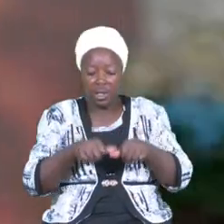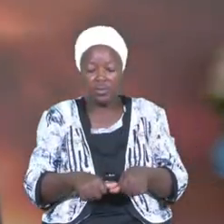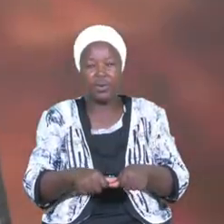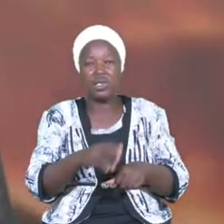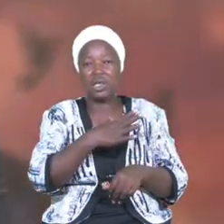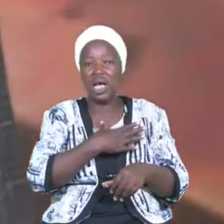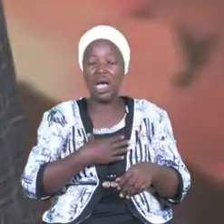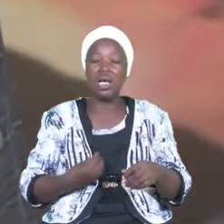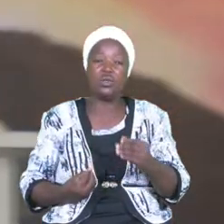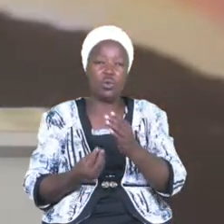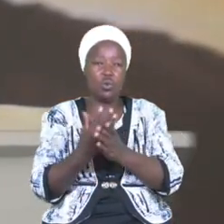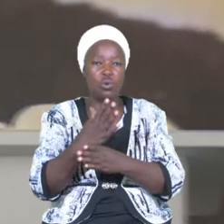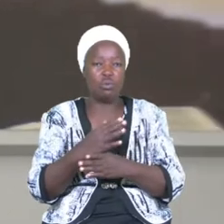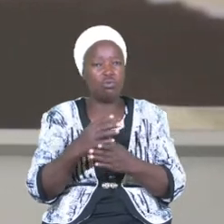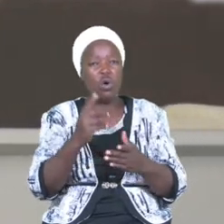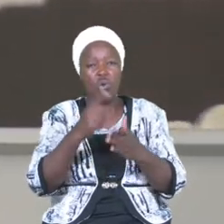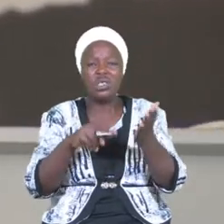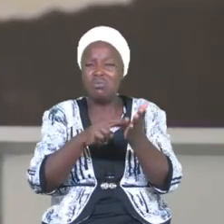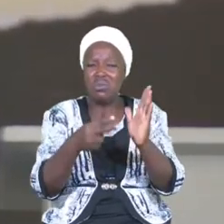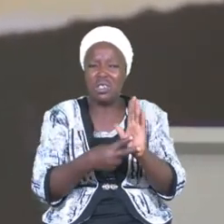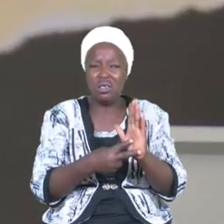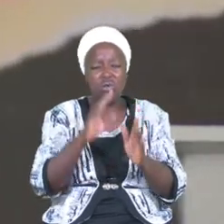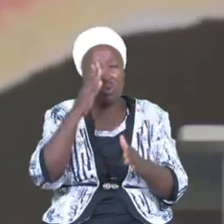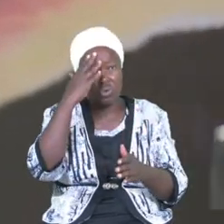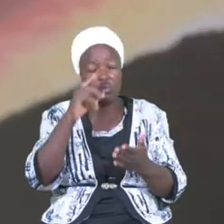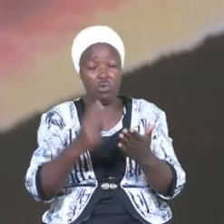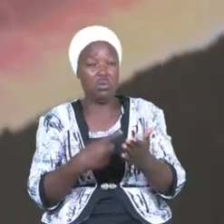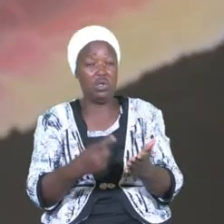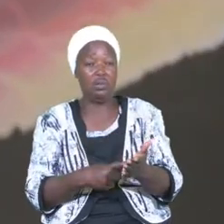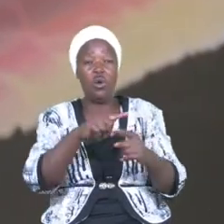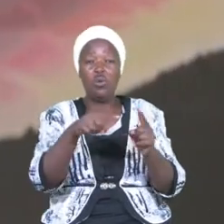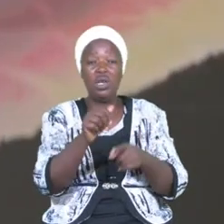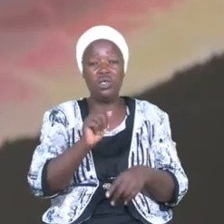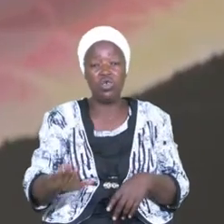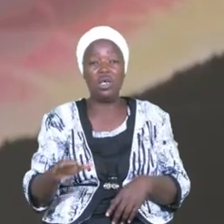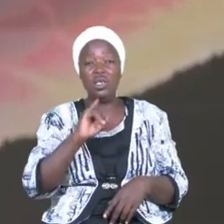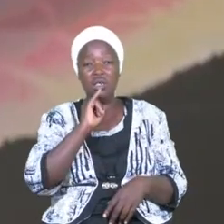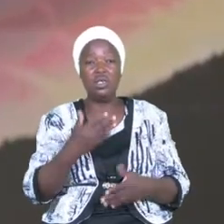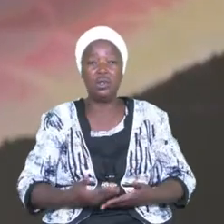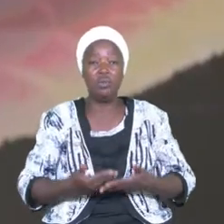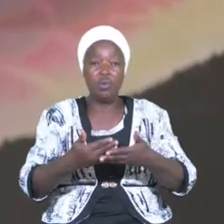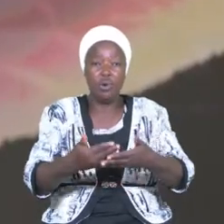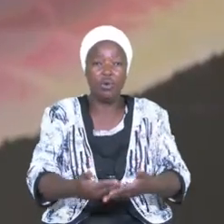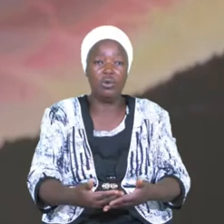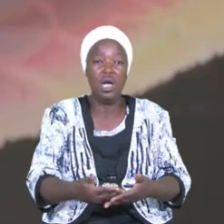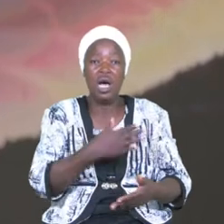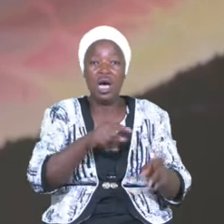times when a child is born and the child is